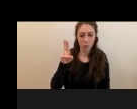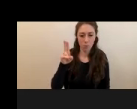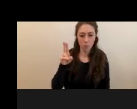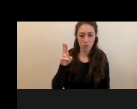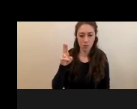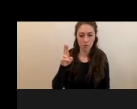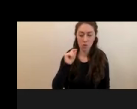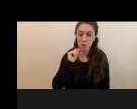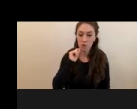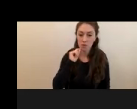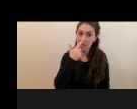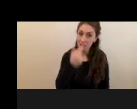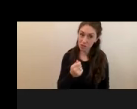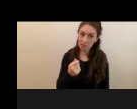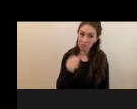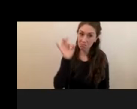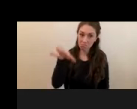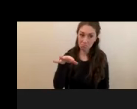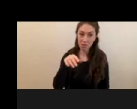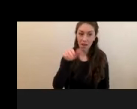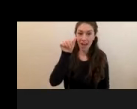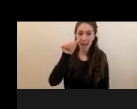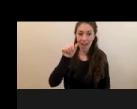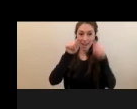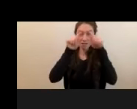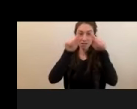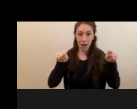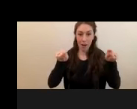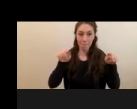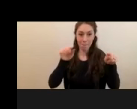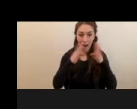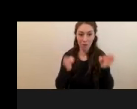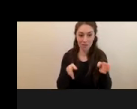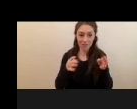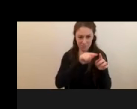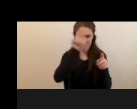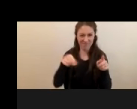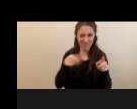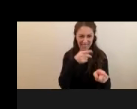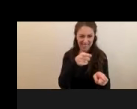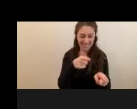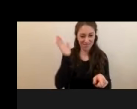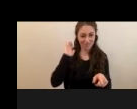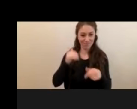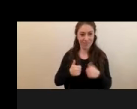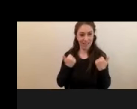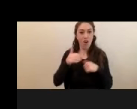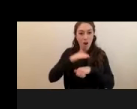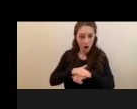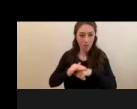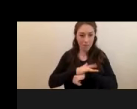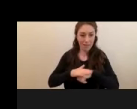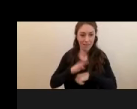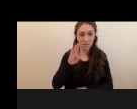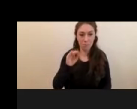cool note, but like an interesting note, is that the A-frame house that her and her family lived in the early 90s on Boca Chica Beach, they were renting that